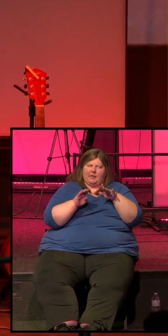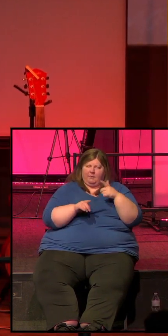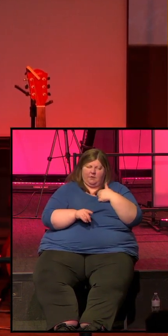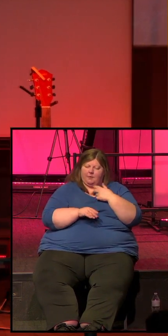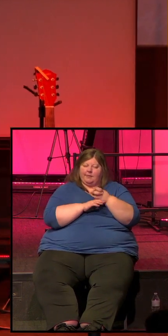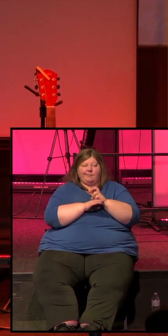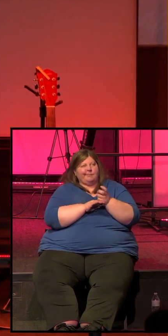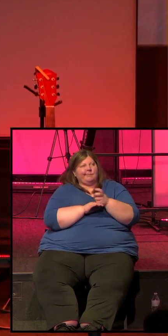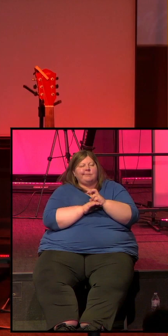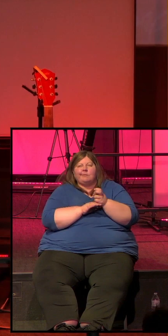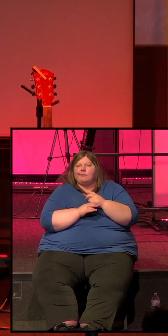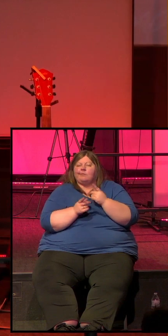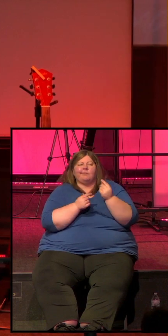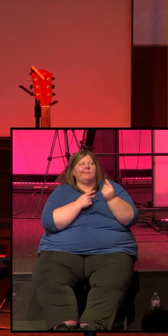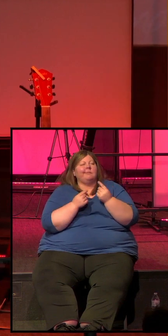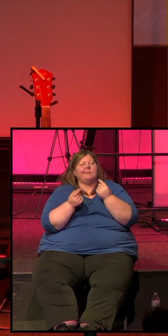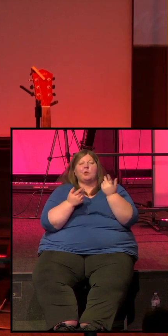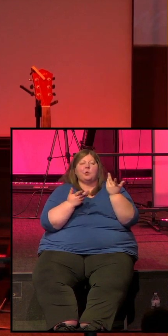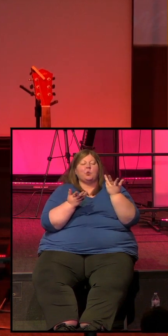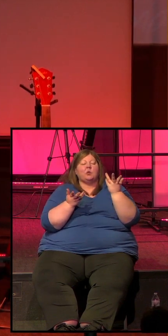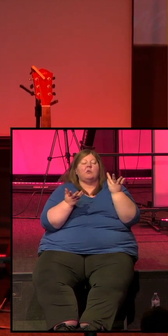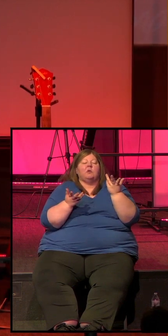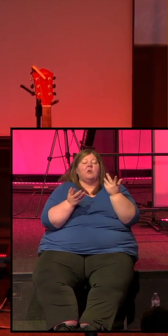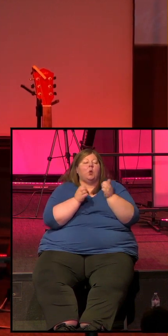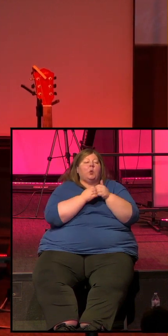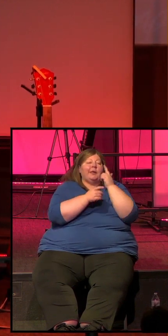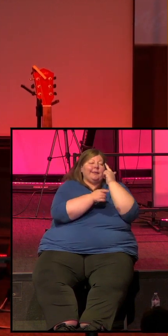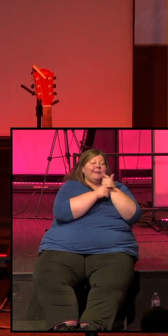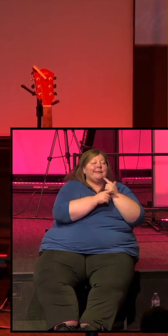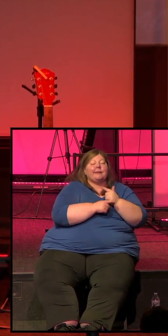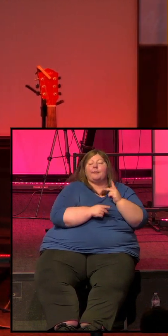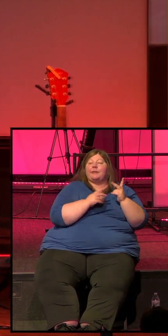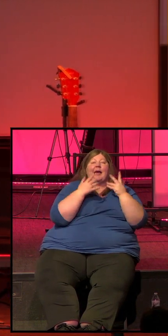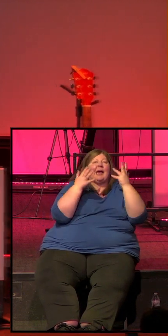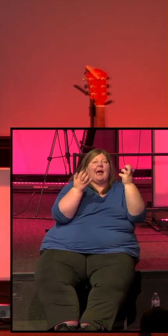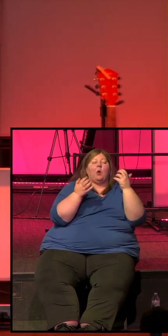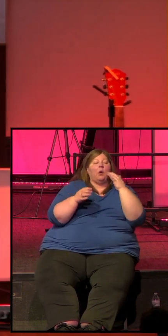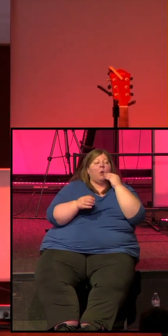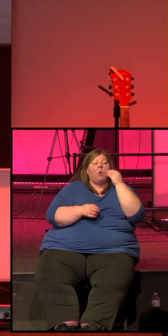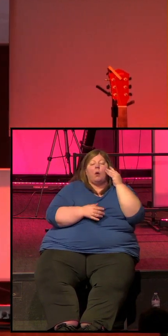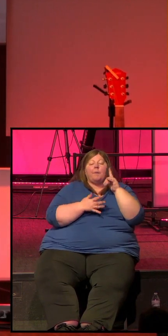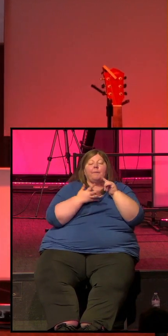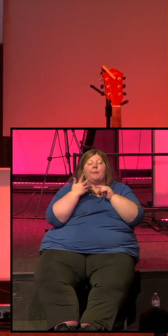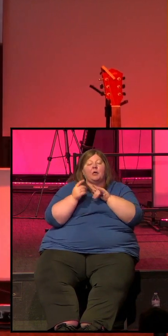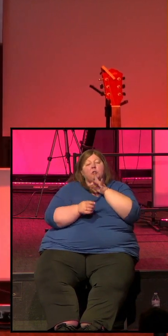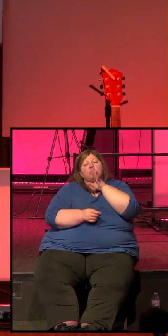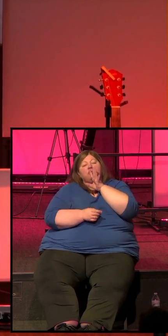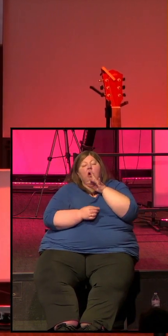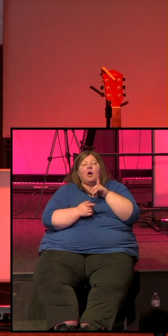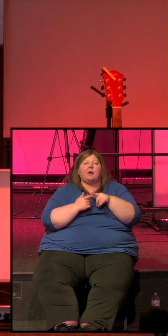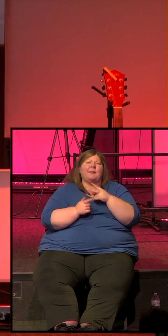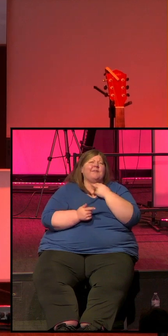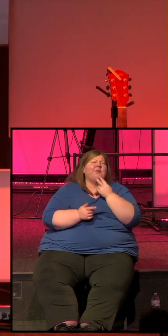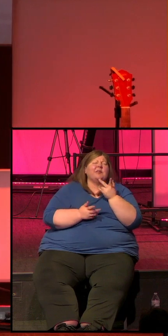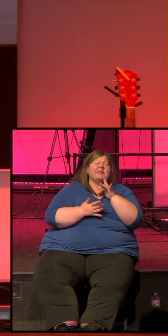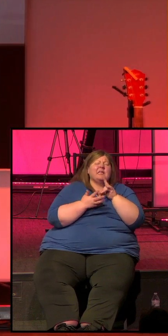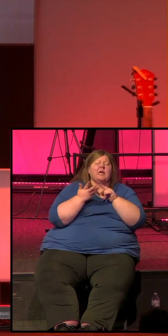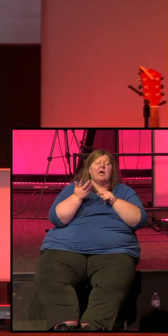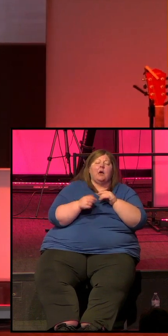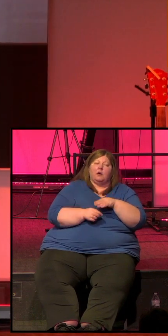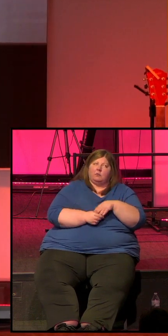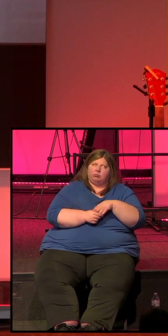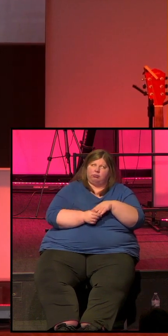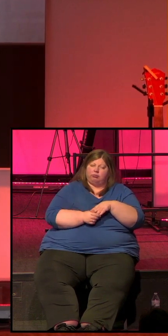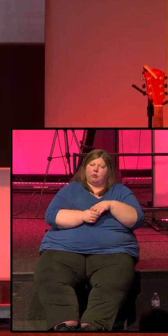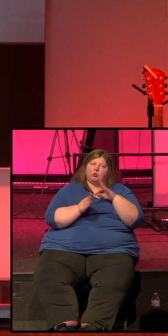Didn't matter what setting I was in, didn't matter if it was with my siblings, if it was in public or private, how I talked, the tone I used, whatever I did, I was this kid